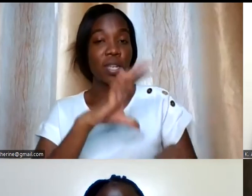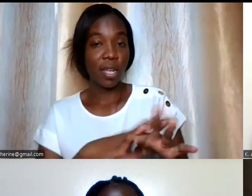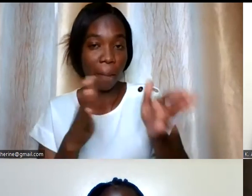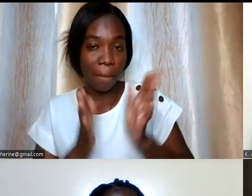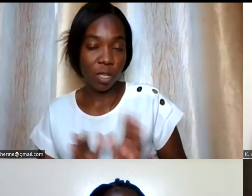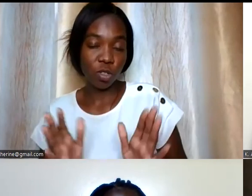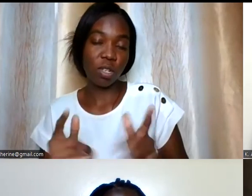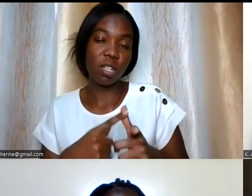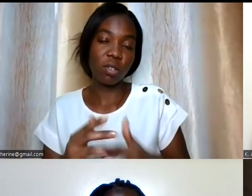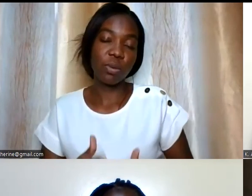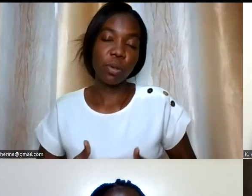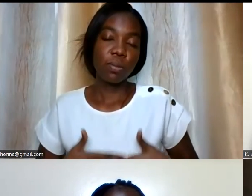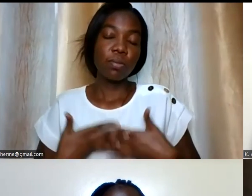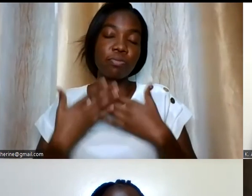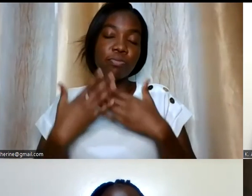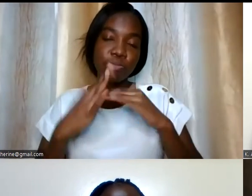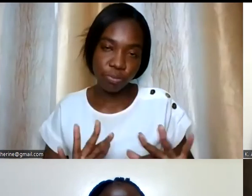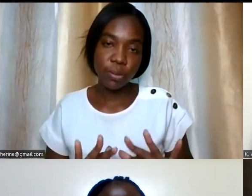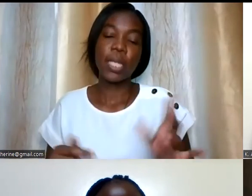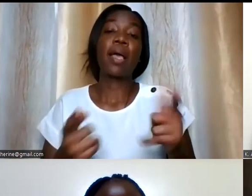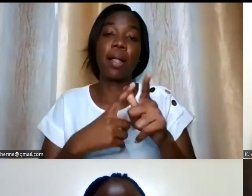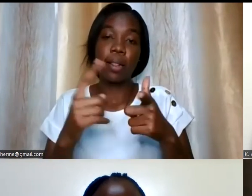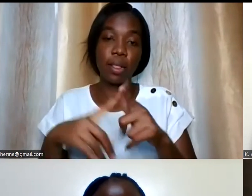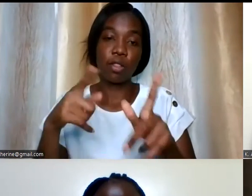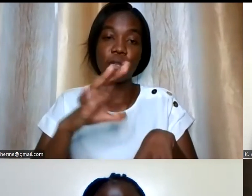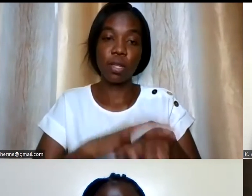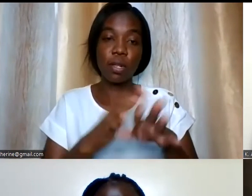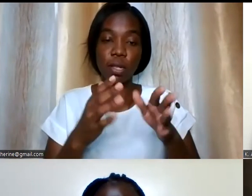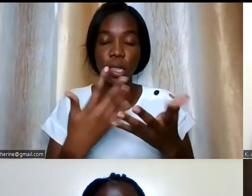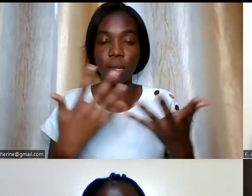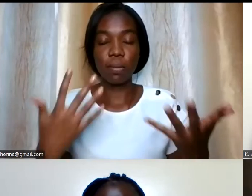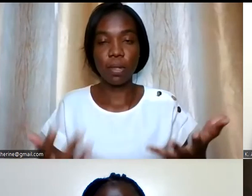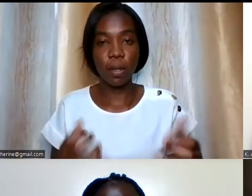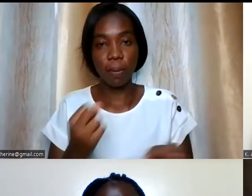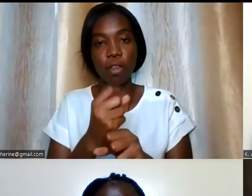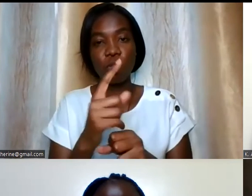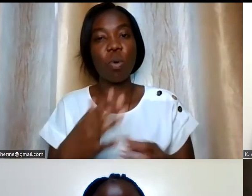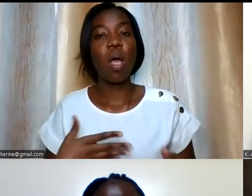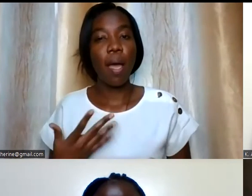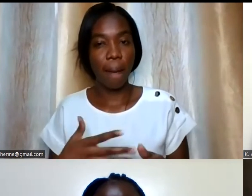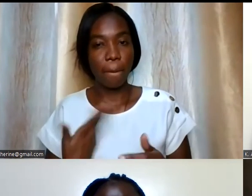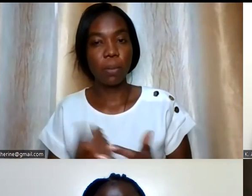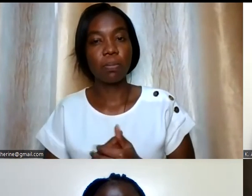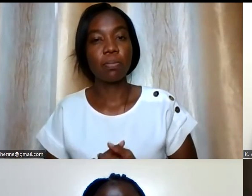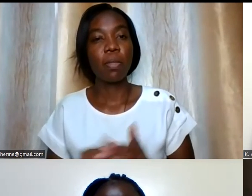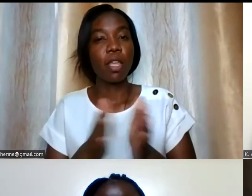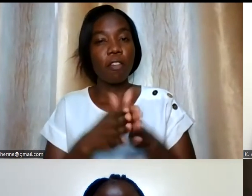out and find something that makes you happy. Yeah. And focus on